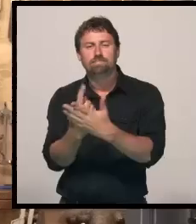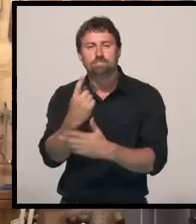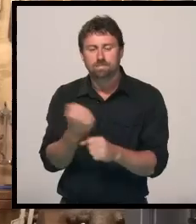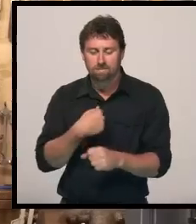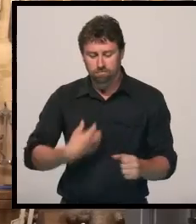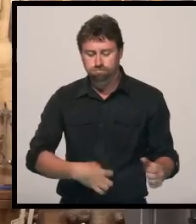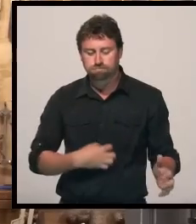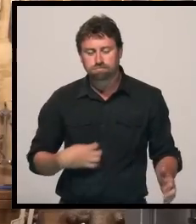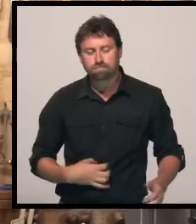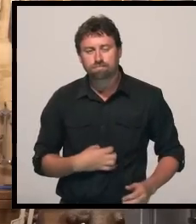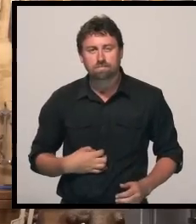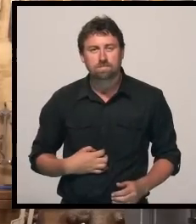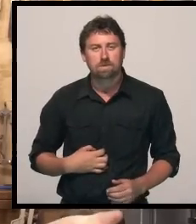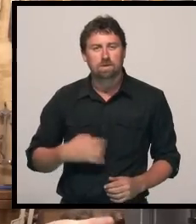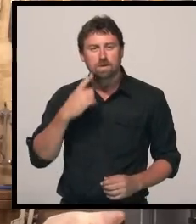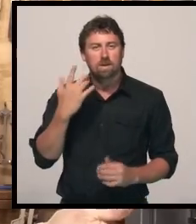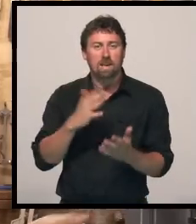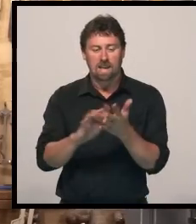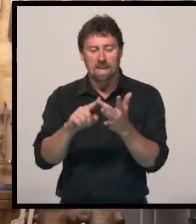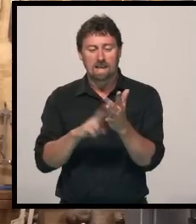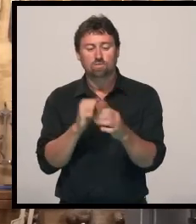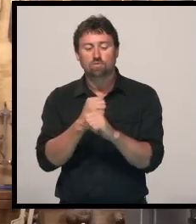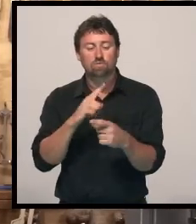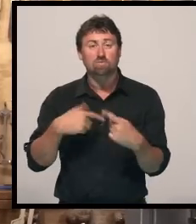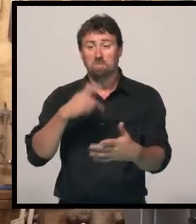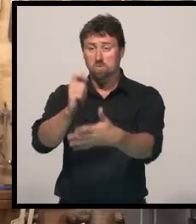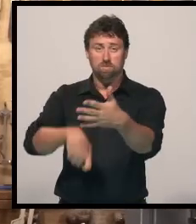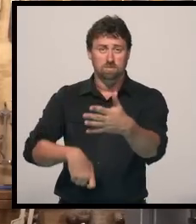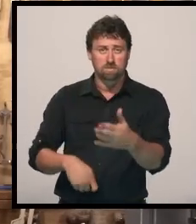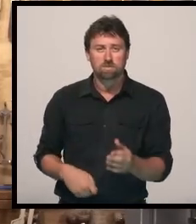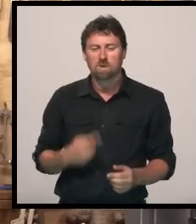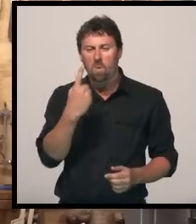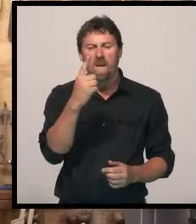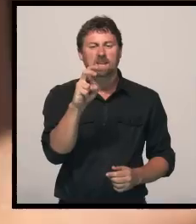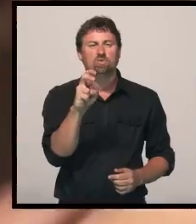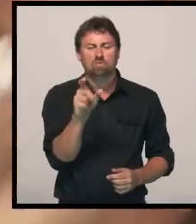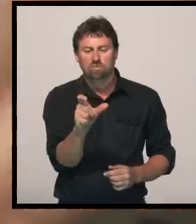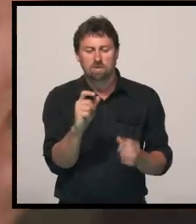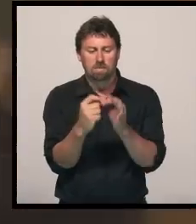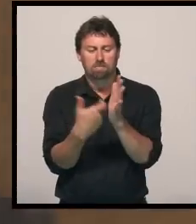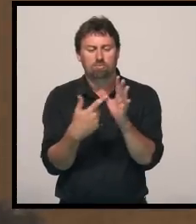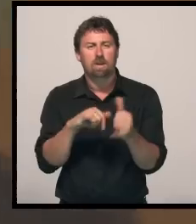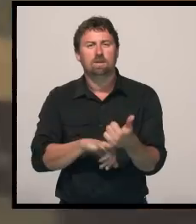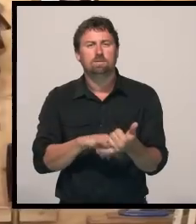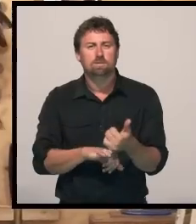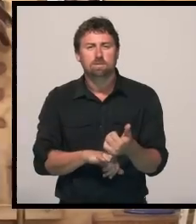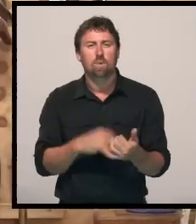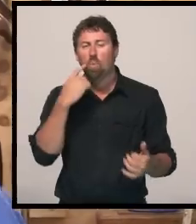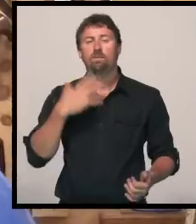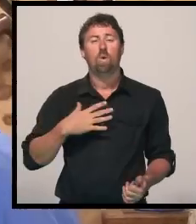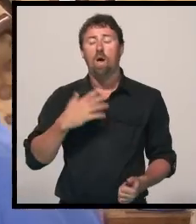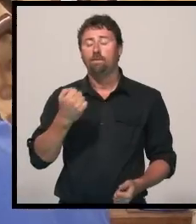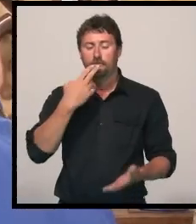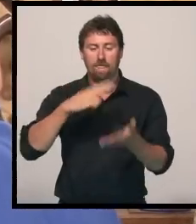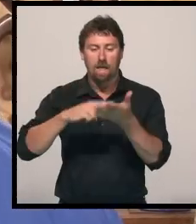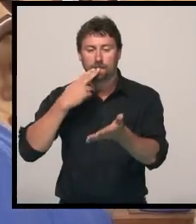me, is when you pick them up, and these just came from a normal hardware shop, they're 1-inch solid brass hinges, they've got all these annoying stickers on them.